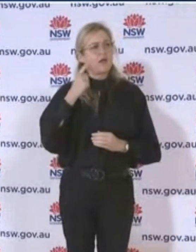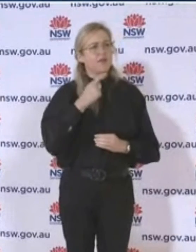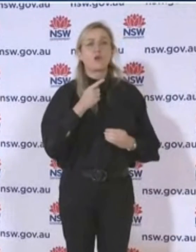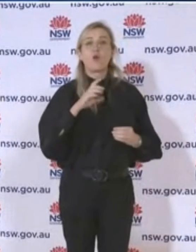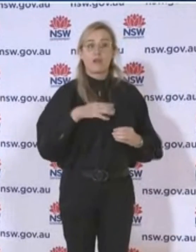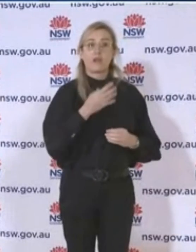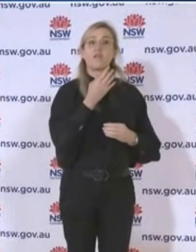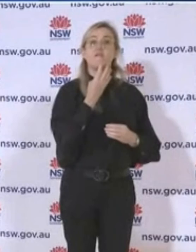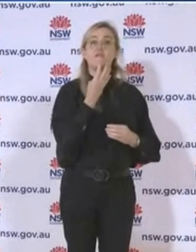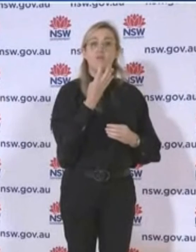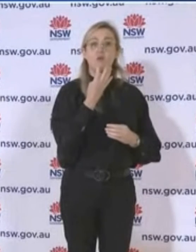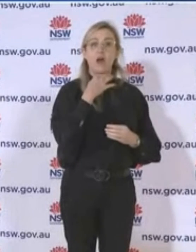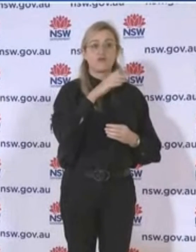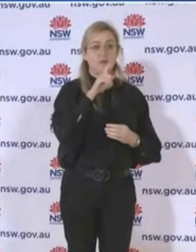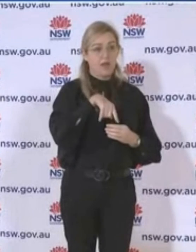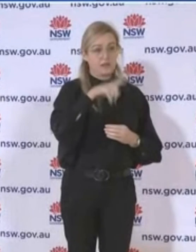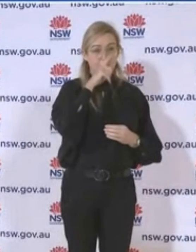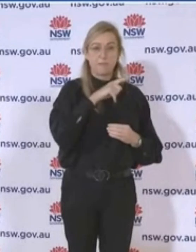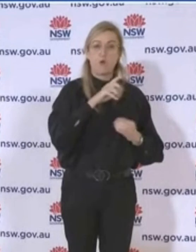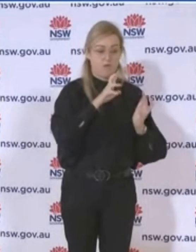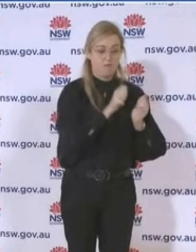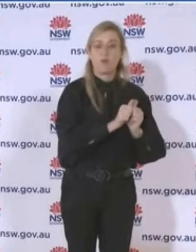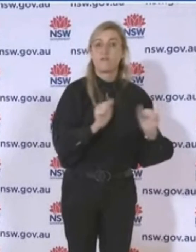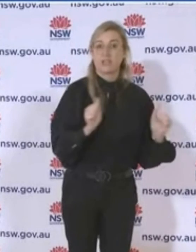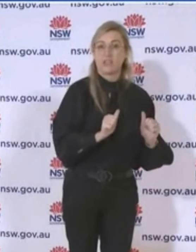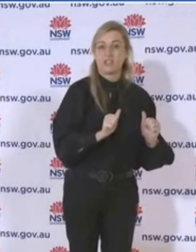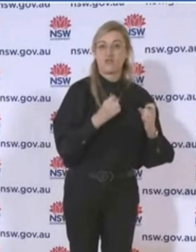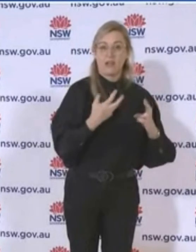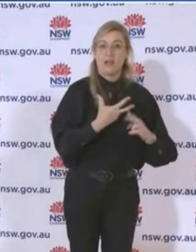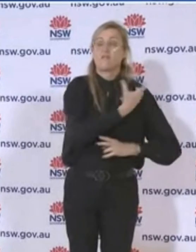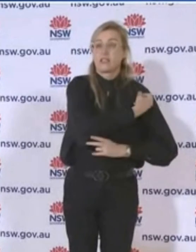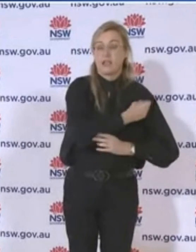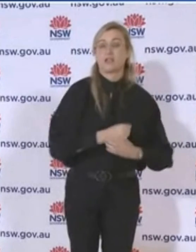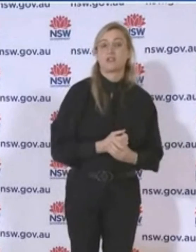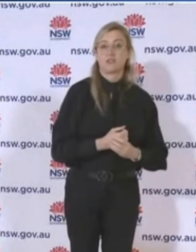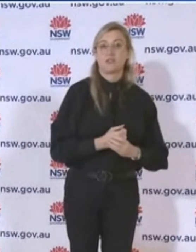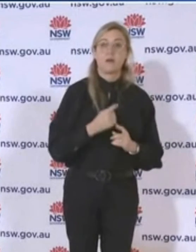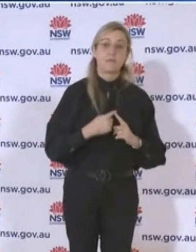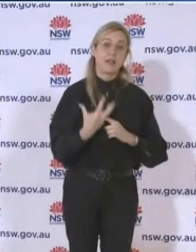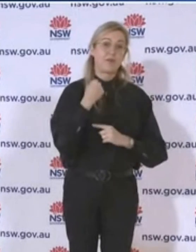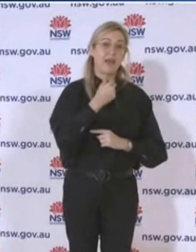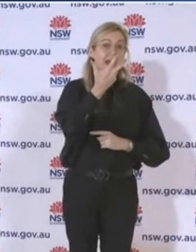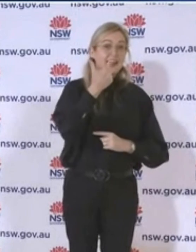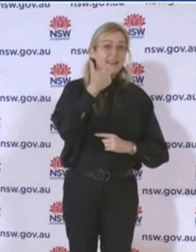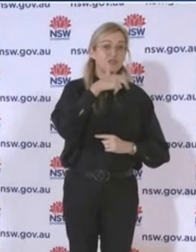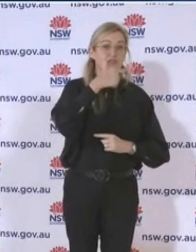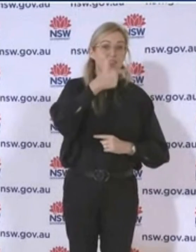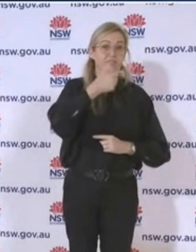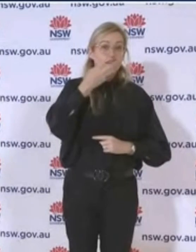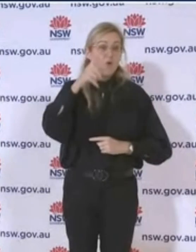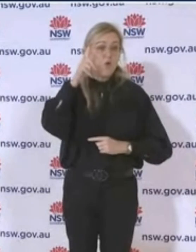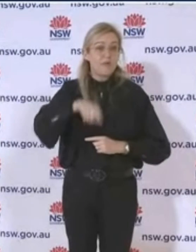booked, which is fantastic. And as you see, in the last week, to have 874,000